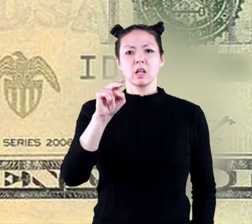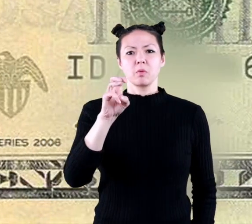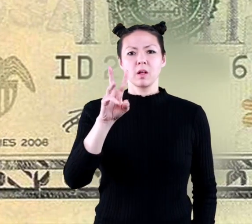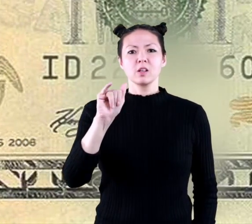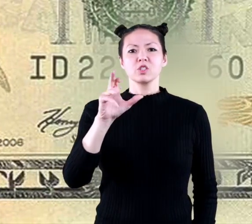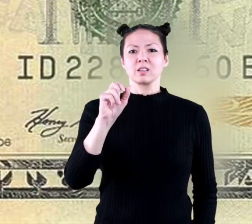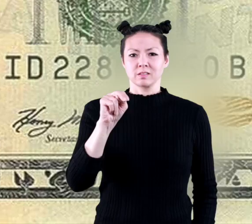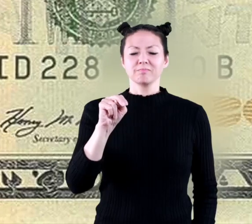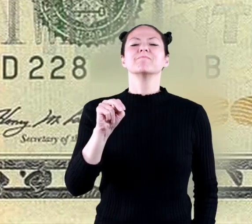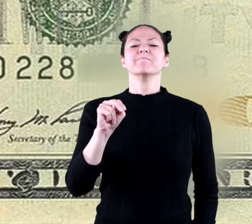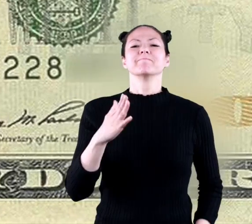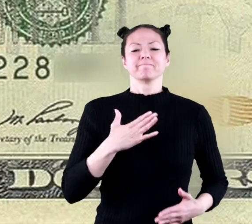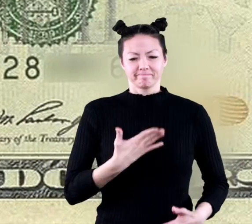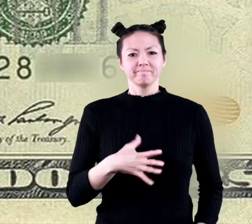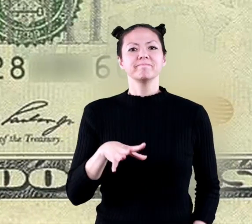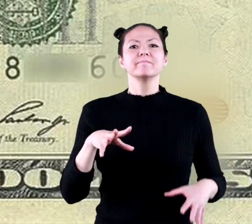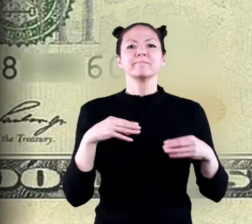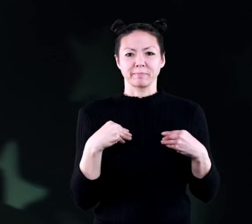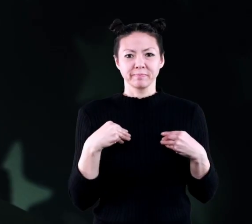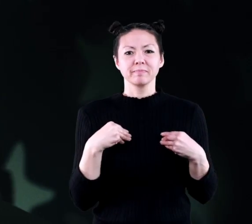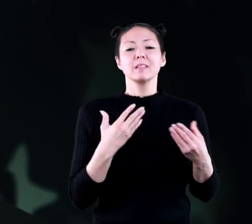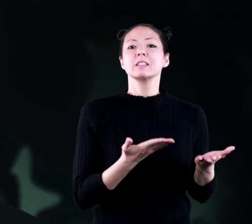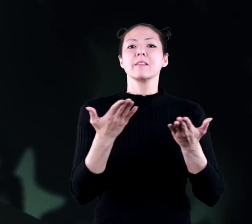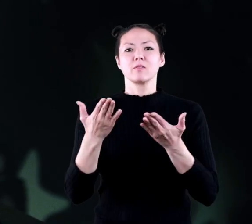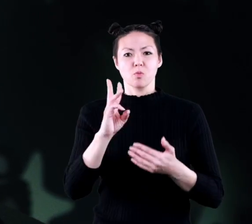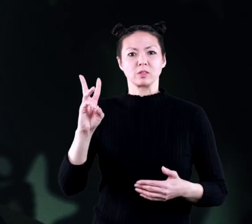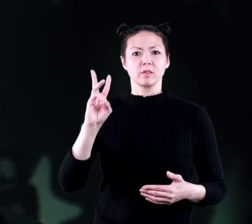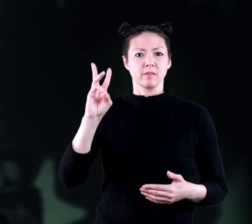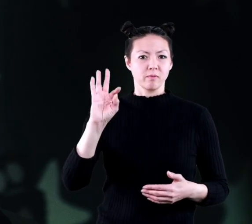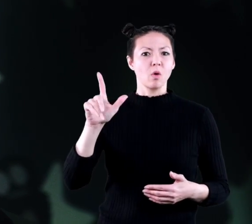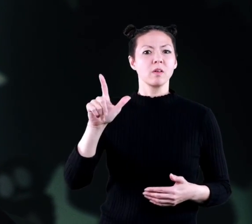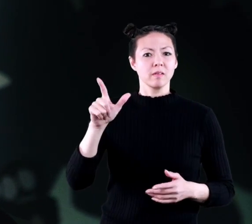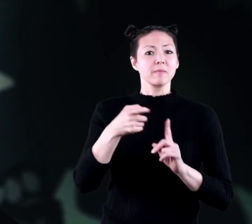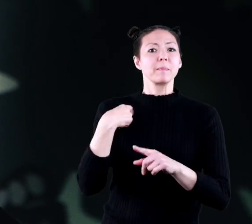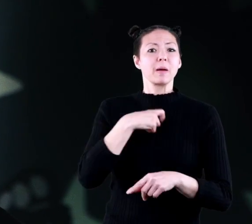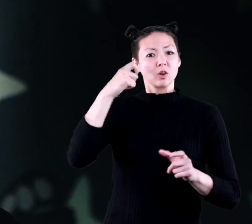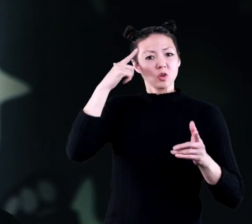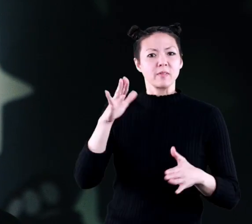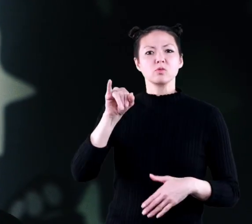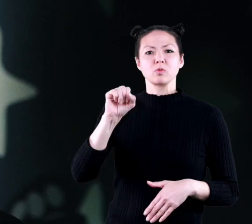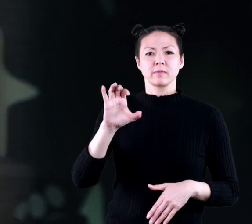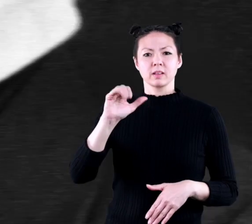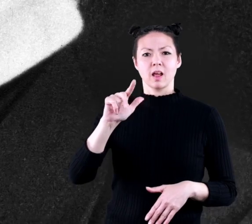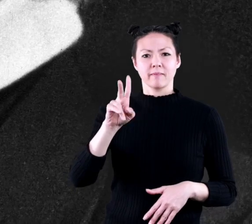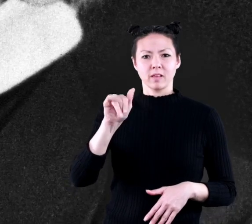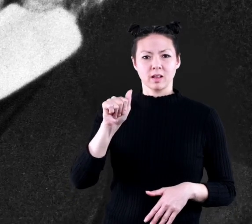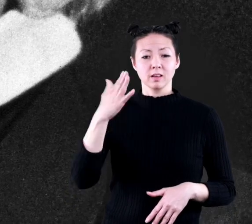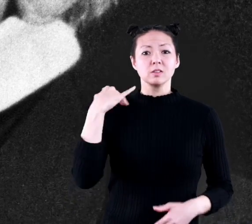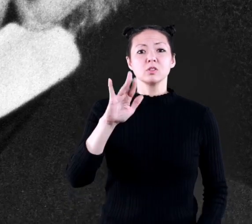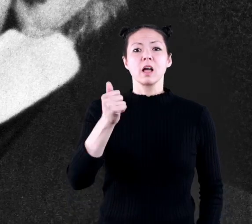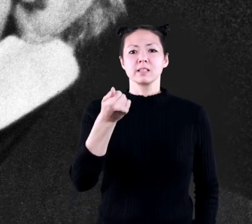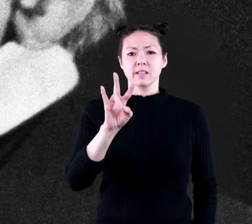Andrew Jackson personally accepted the delivery of West Florida from its Spanish governor, José Calava,